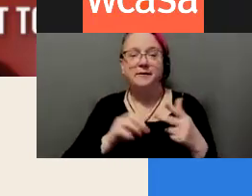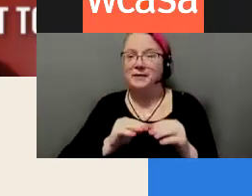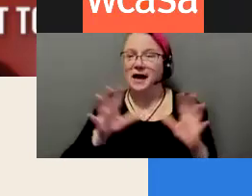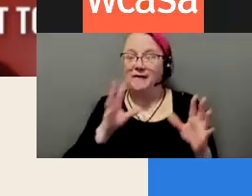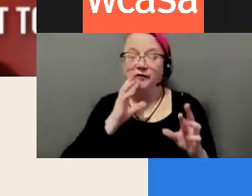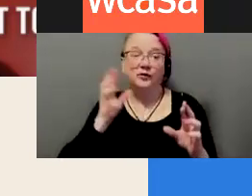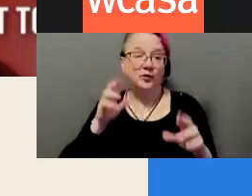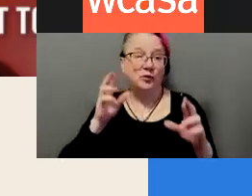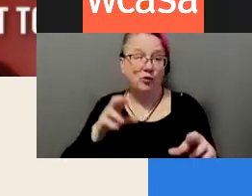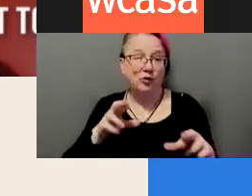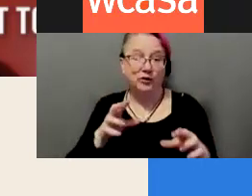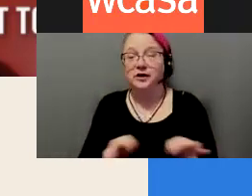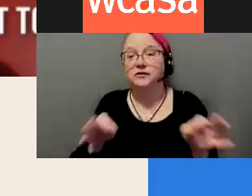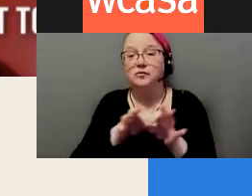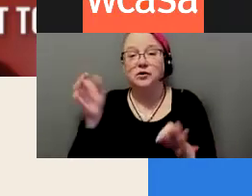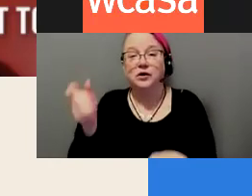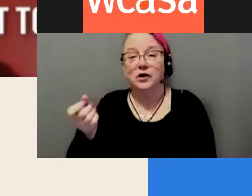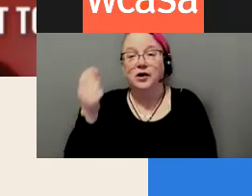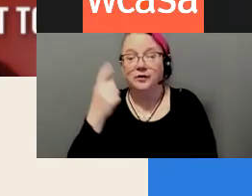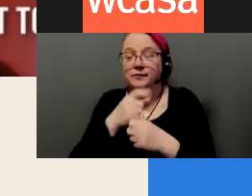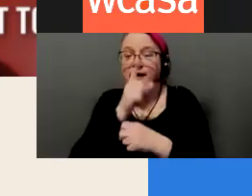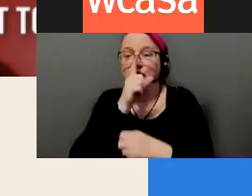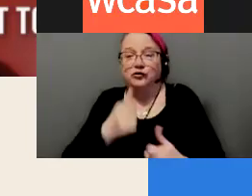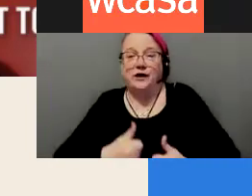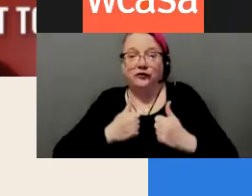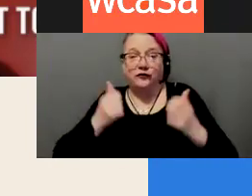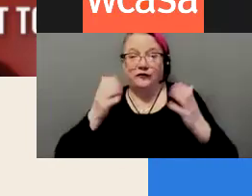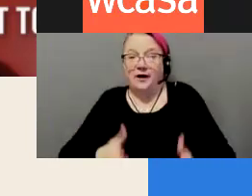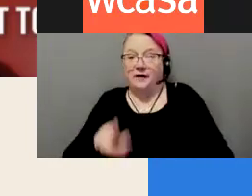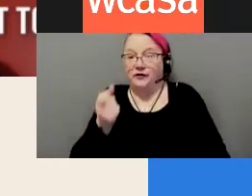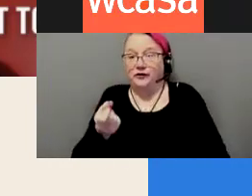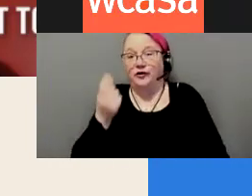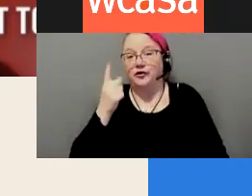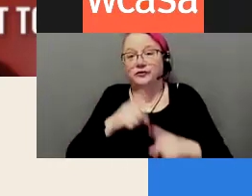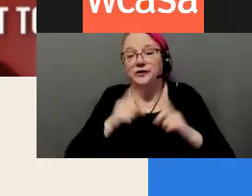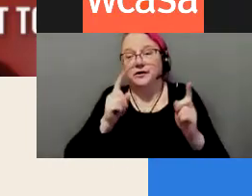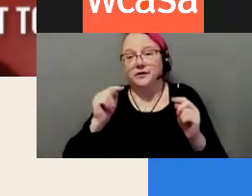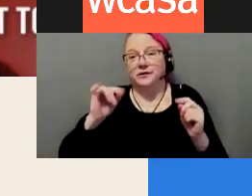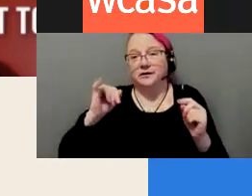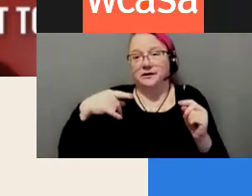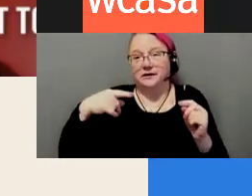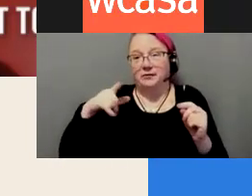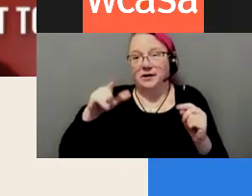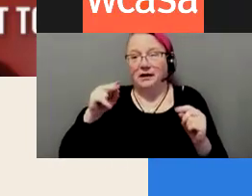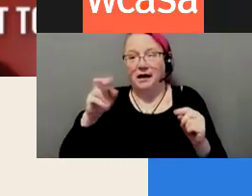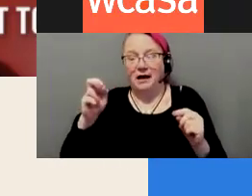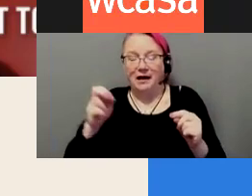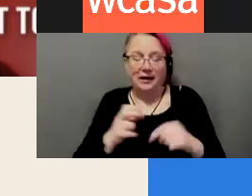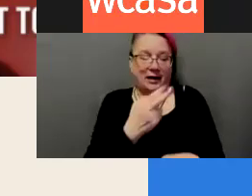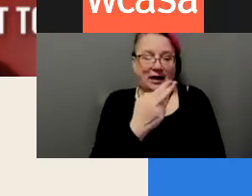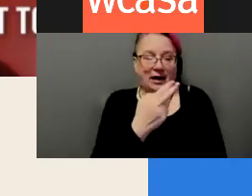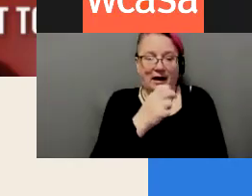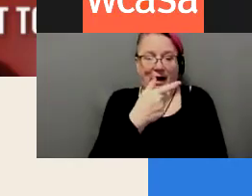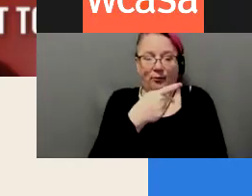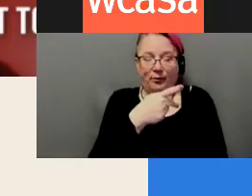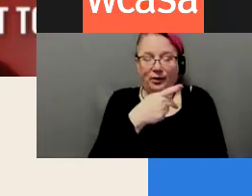about reporting, it's important to understand that to make sure that survivors understand the difference between a tip line and a helpline. Even if they choose